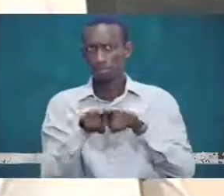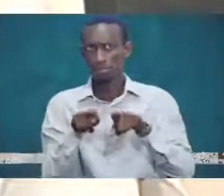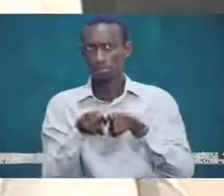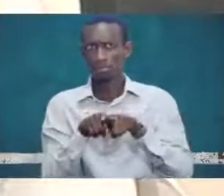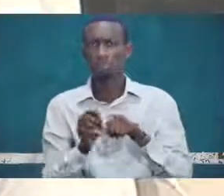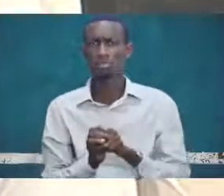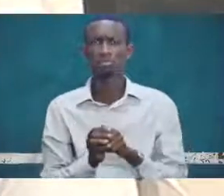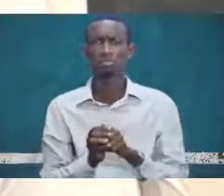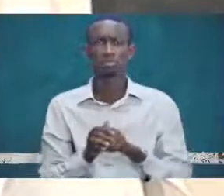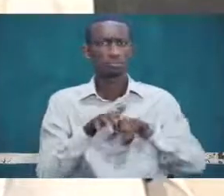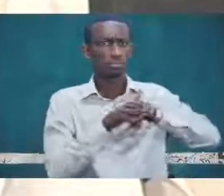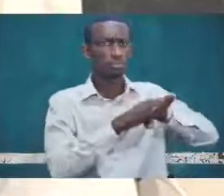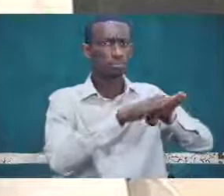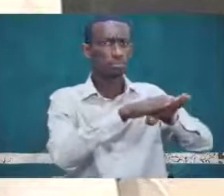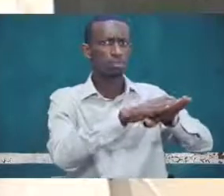You see?